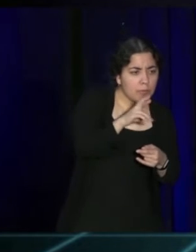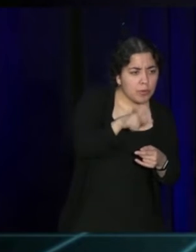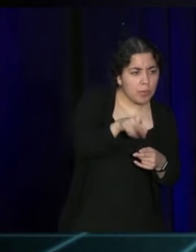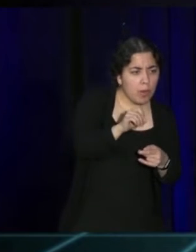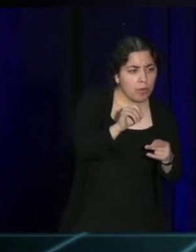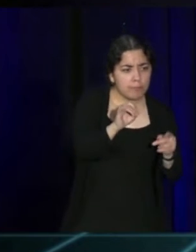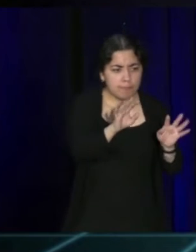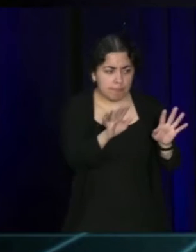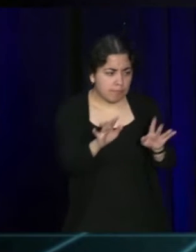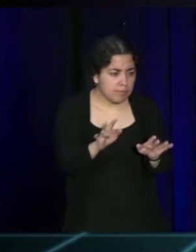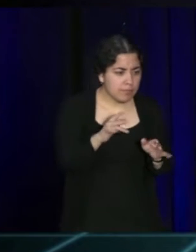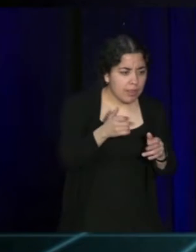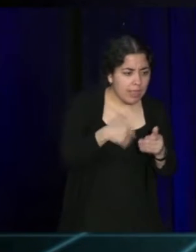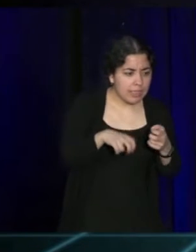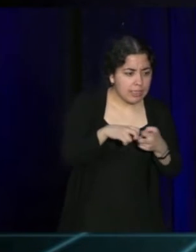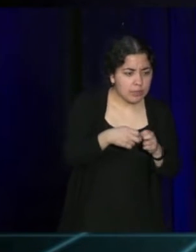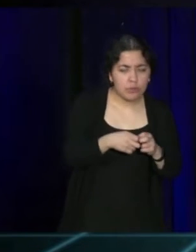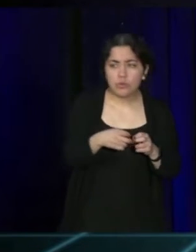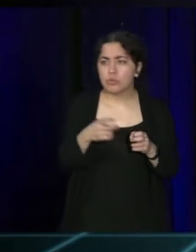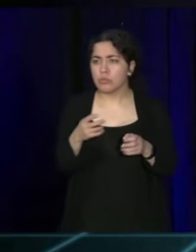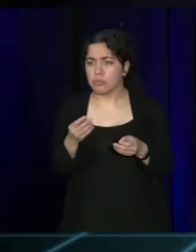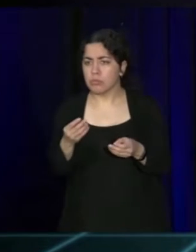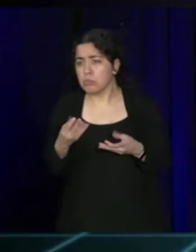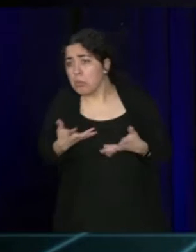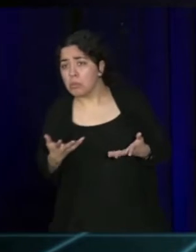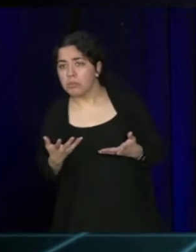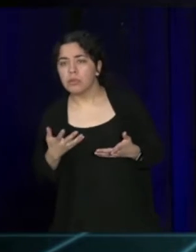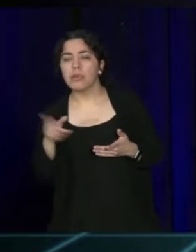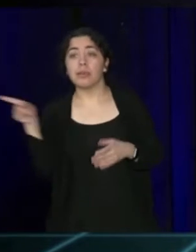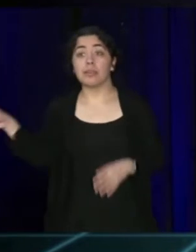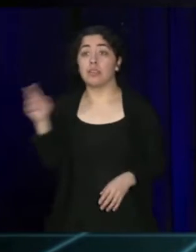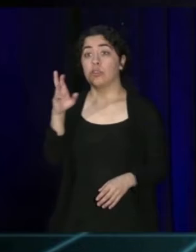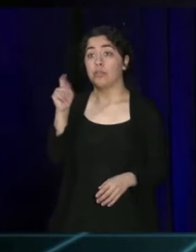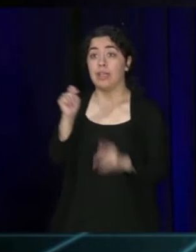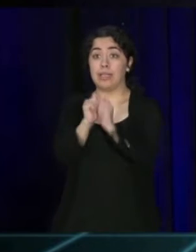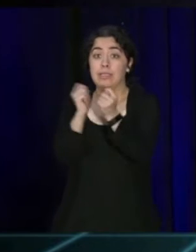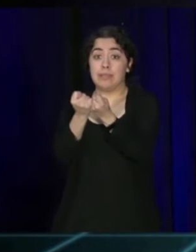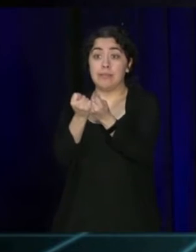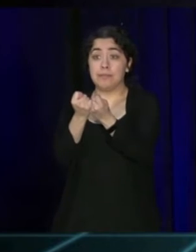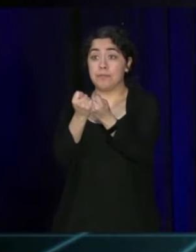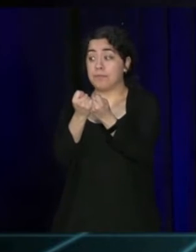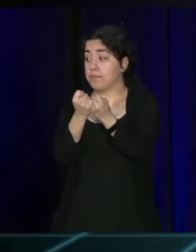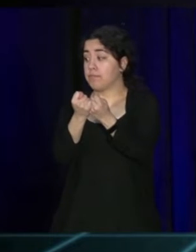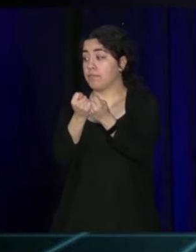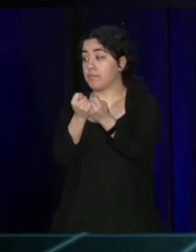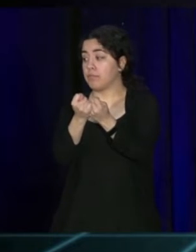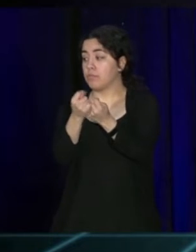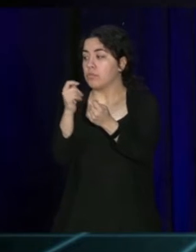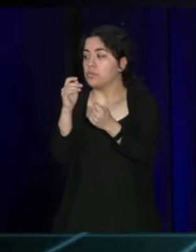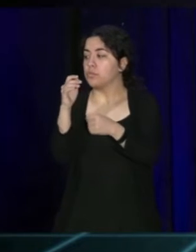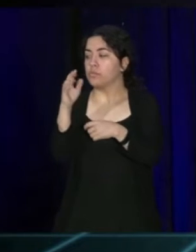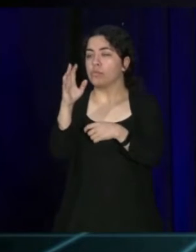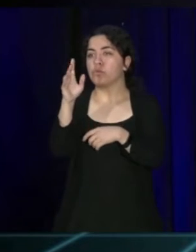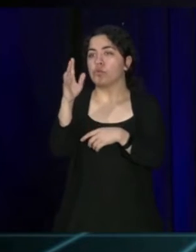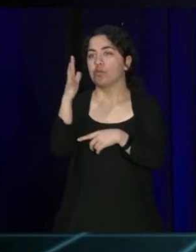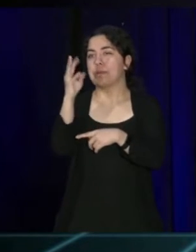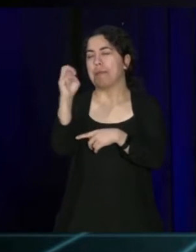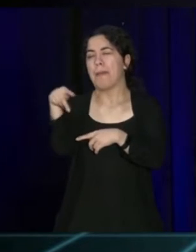issue. But this is the actual React team tree map itself. So you can see Ricky's got a ton